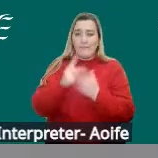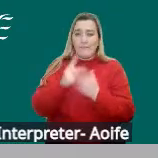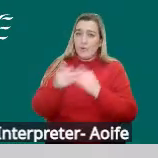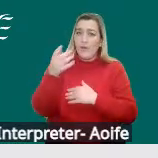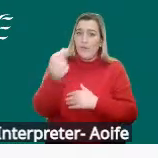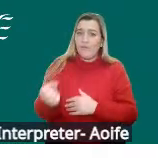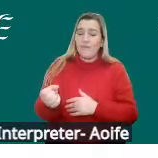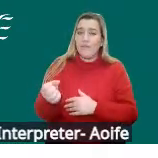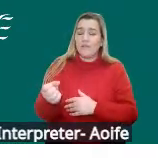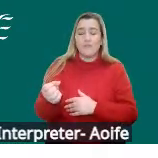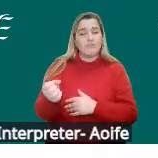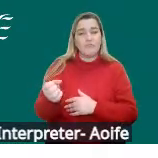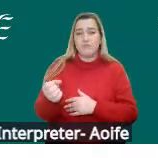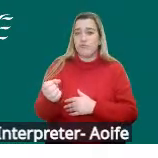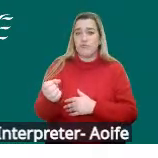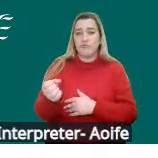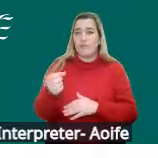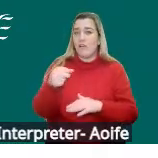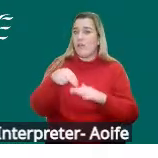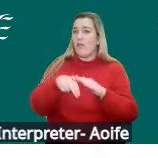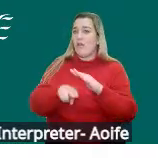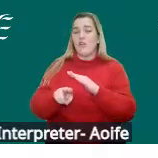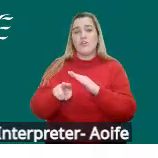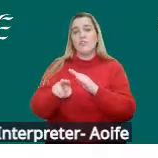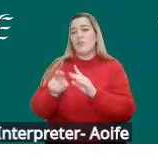much underrated.